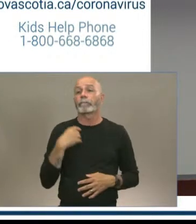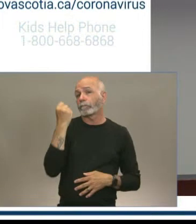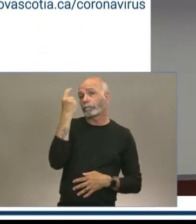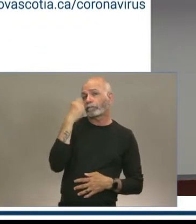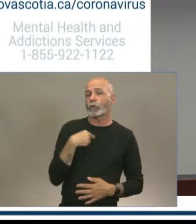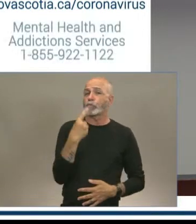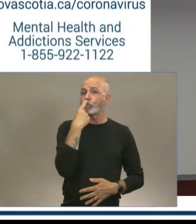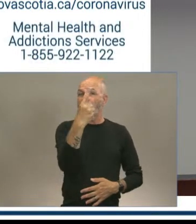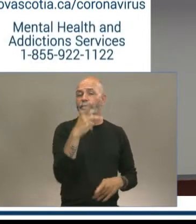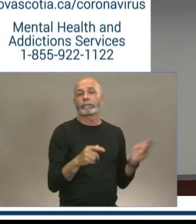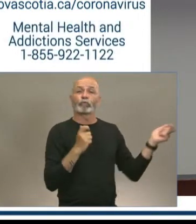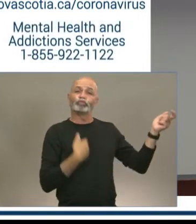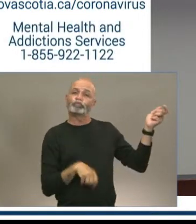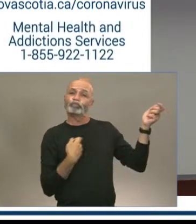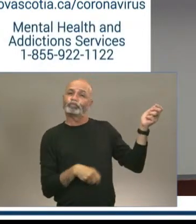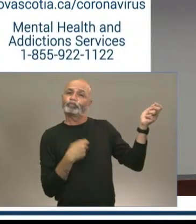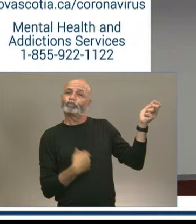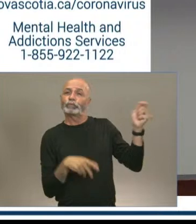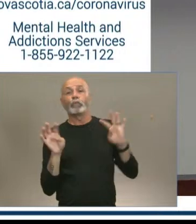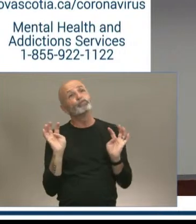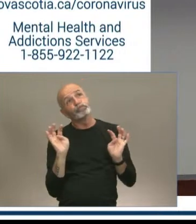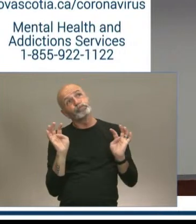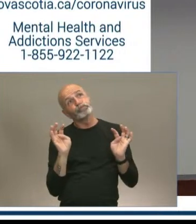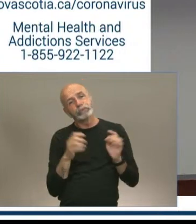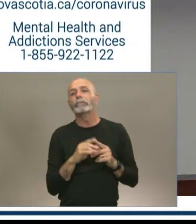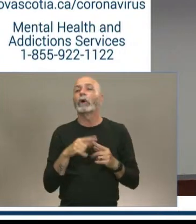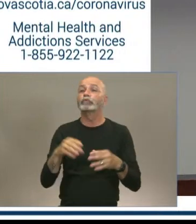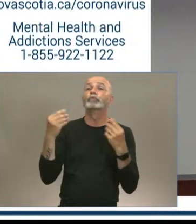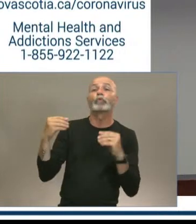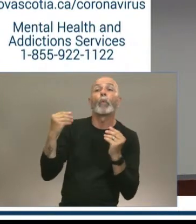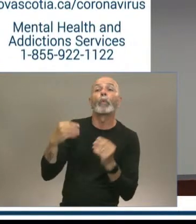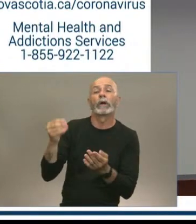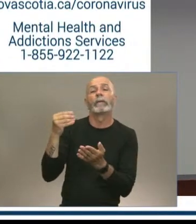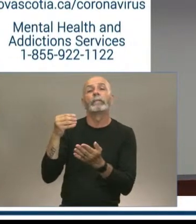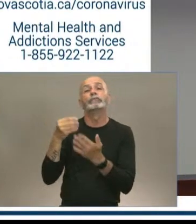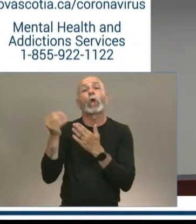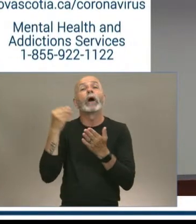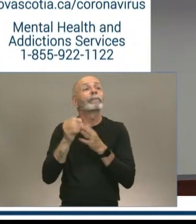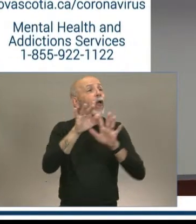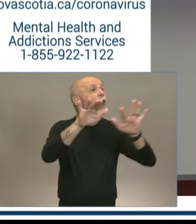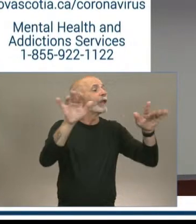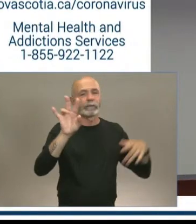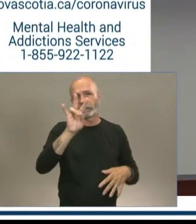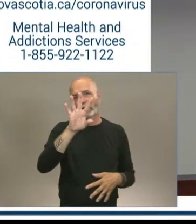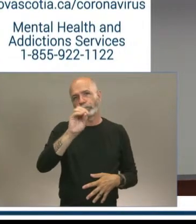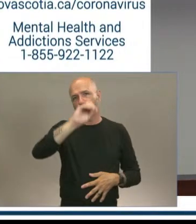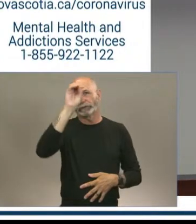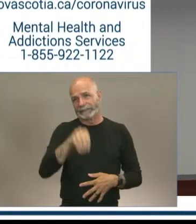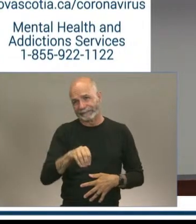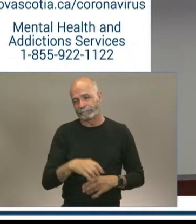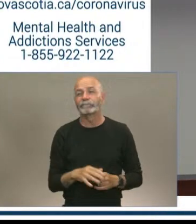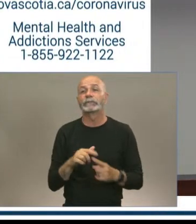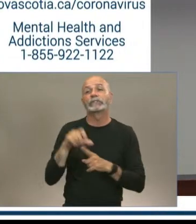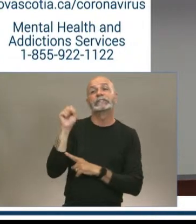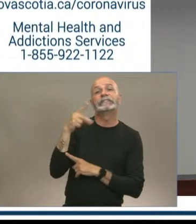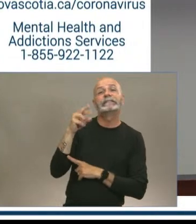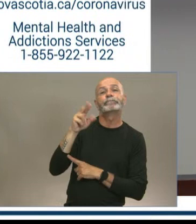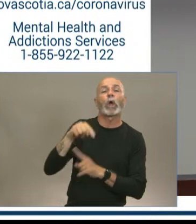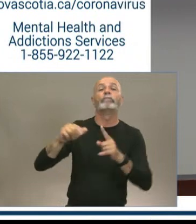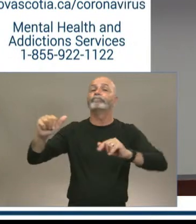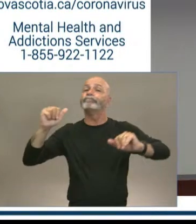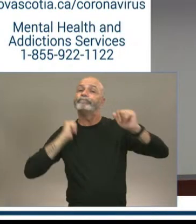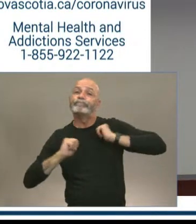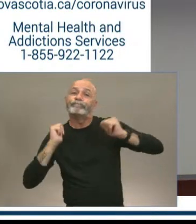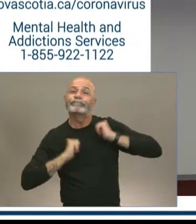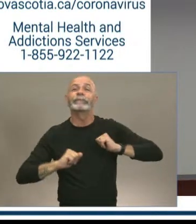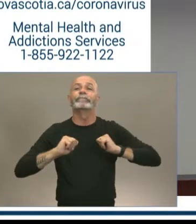can operate at 75% capacity and following public health measures. Sports and performing arts can have,